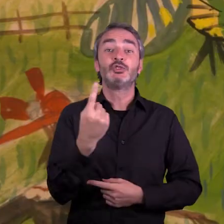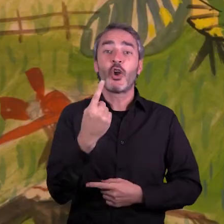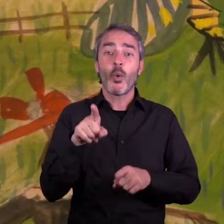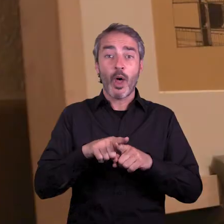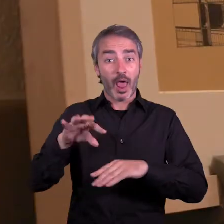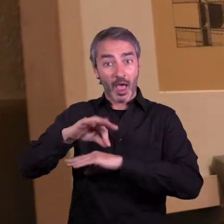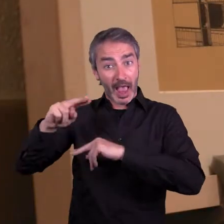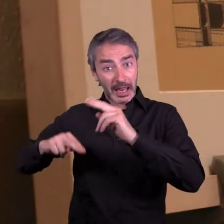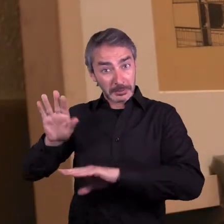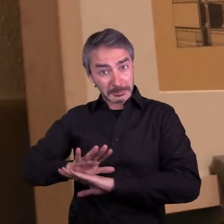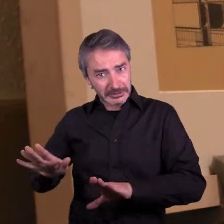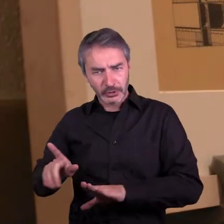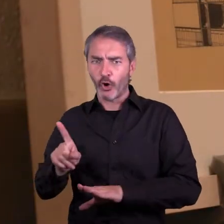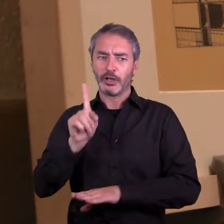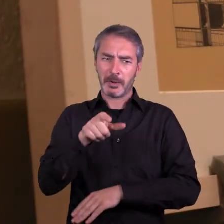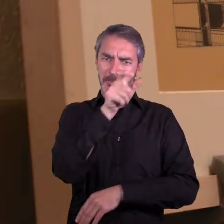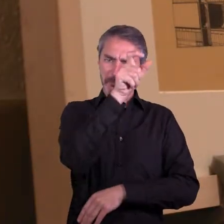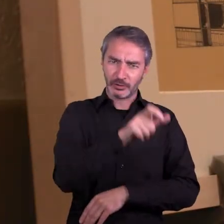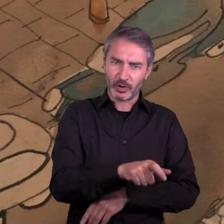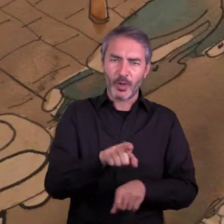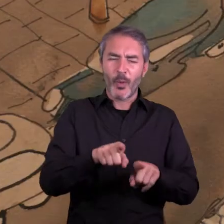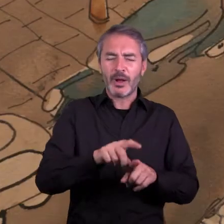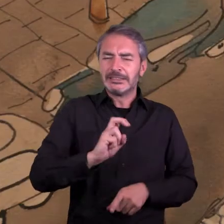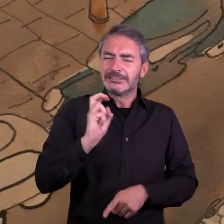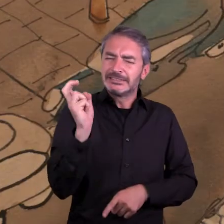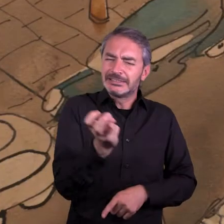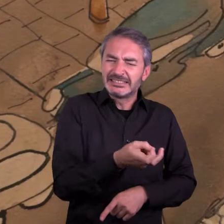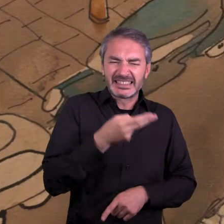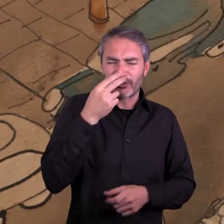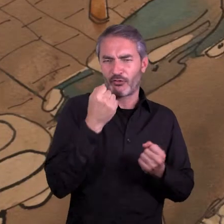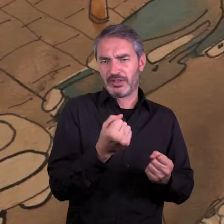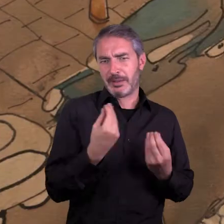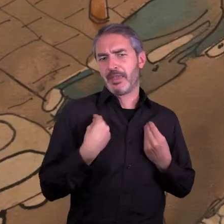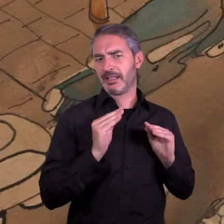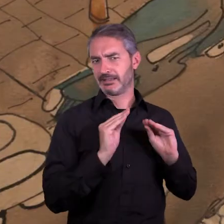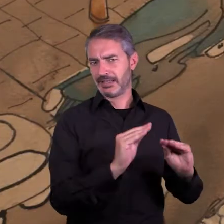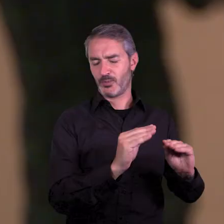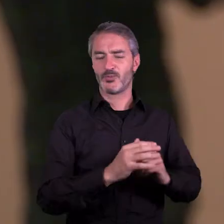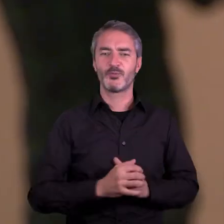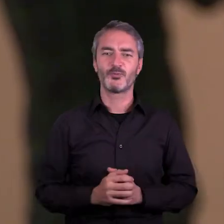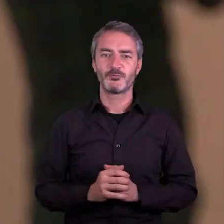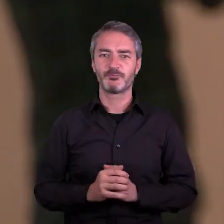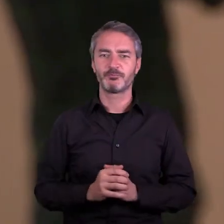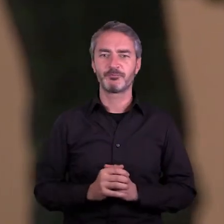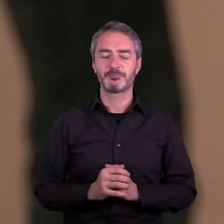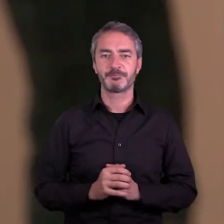architect, but also as a person who had so multiple interests in life.